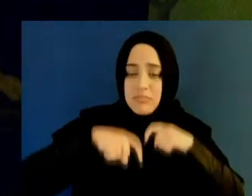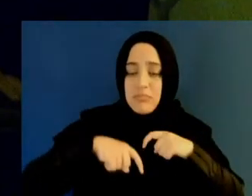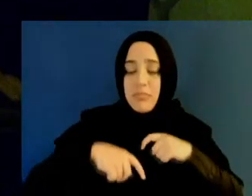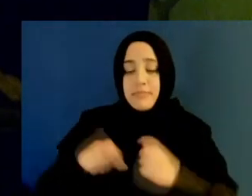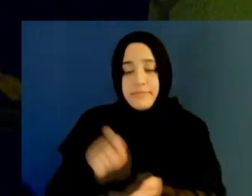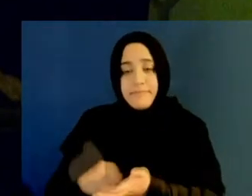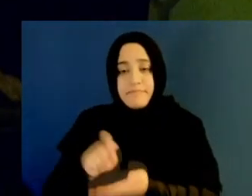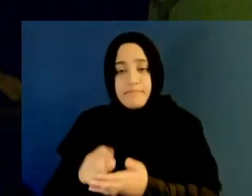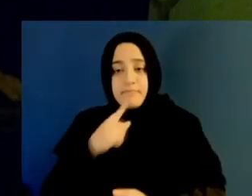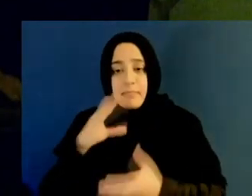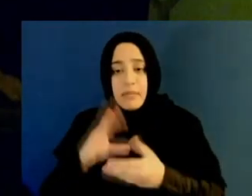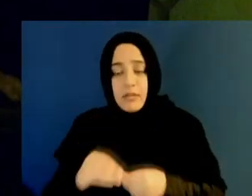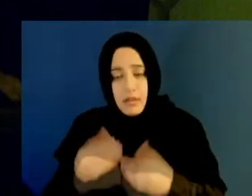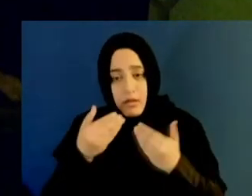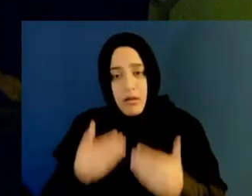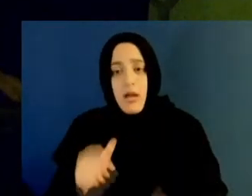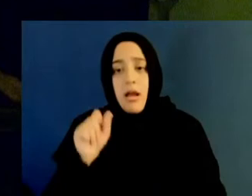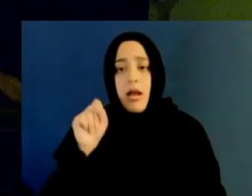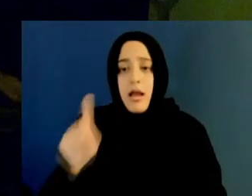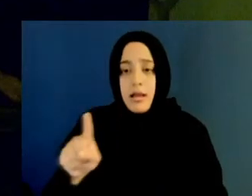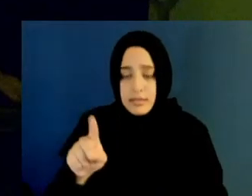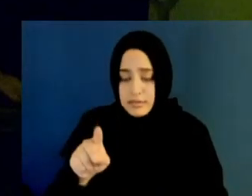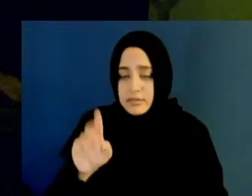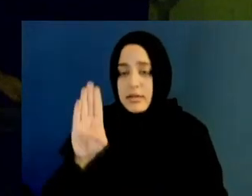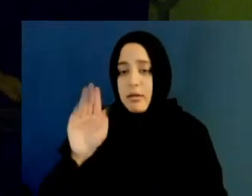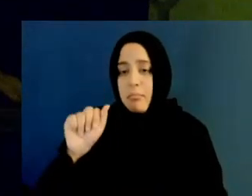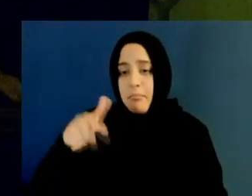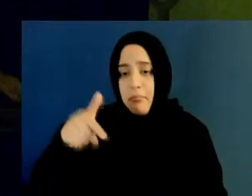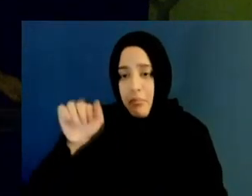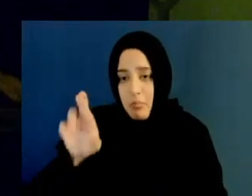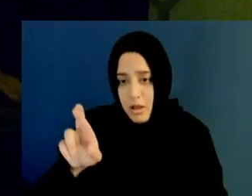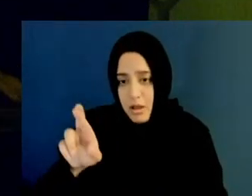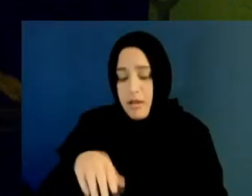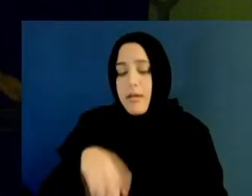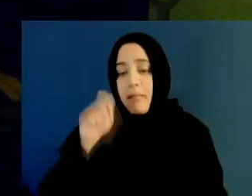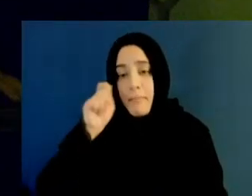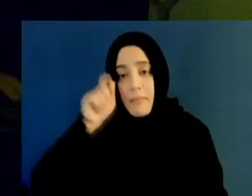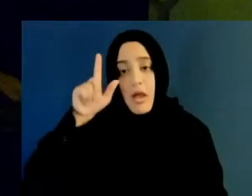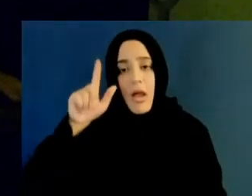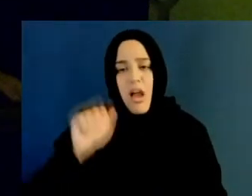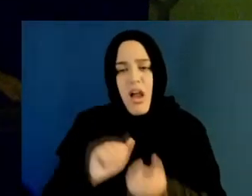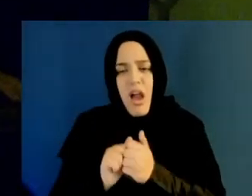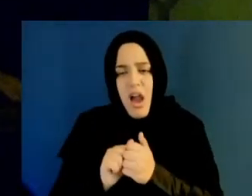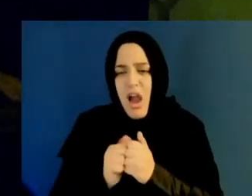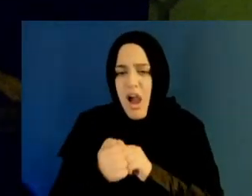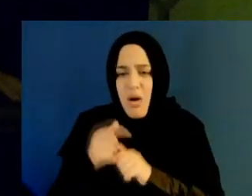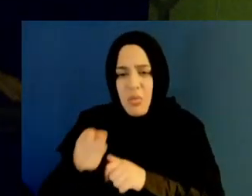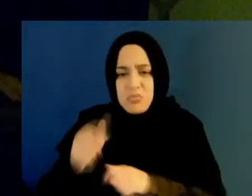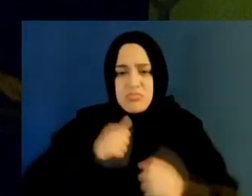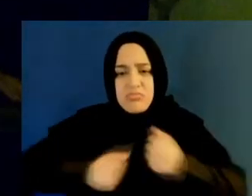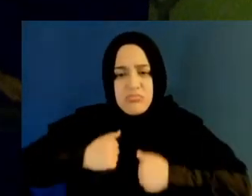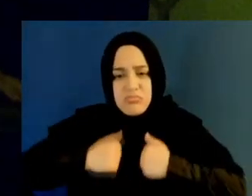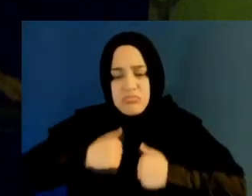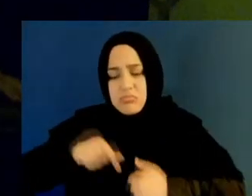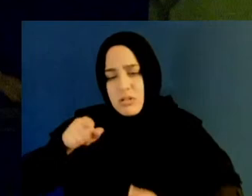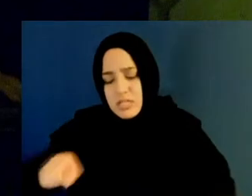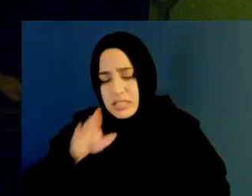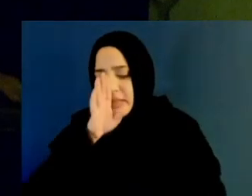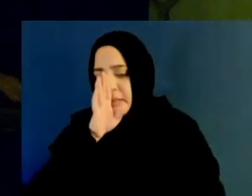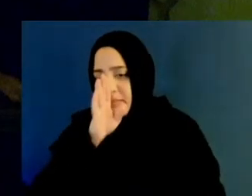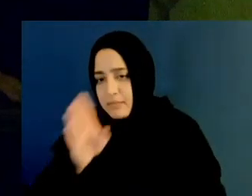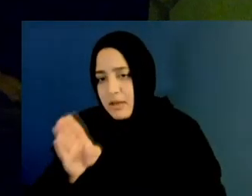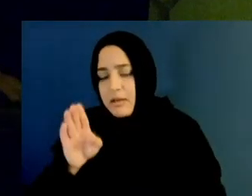ask Muhammad al-Bakir, how did he give ghusl to the body of Imam Zainul Abideen?